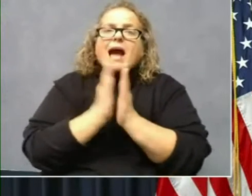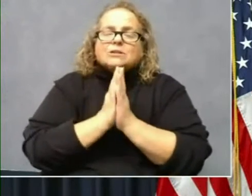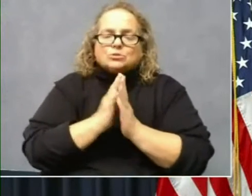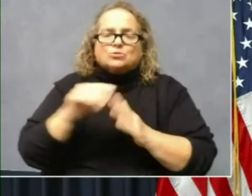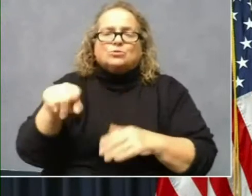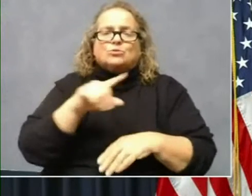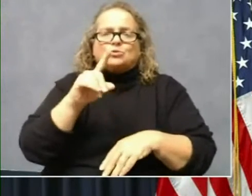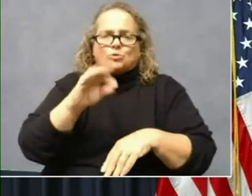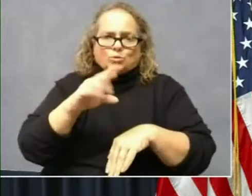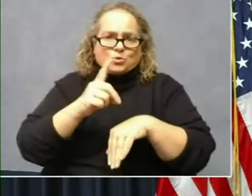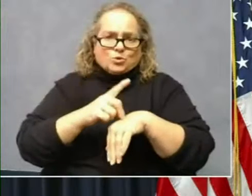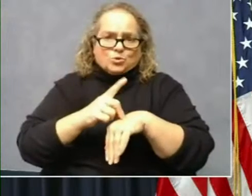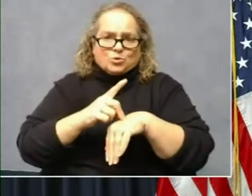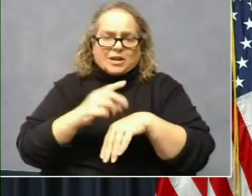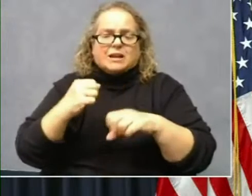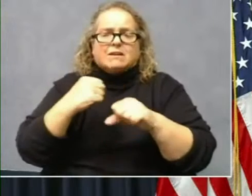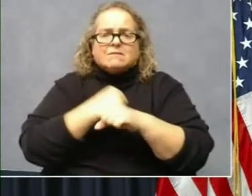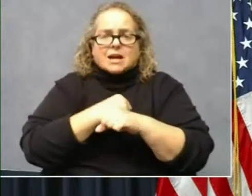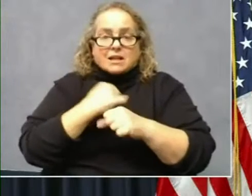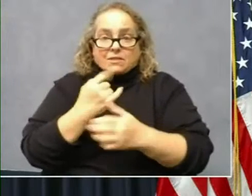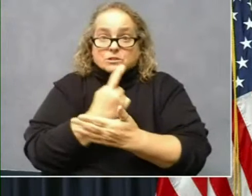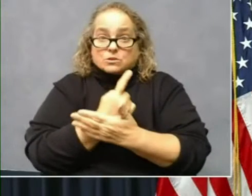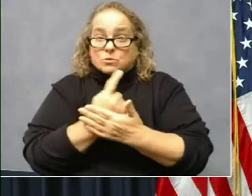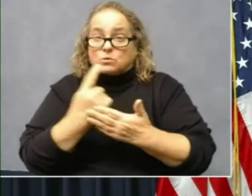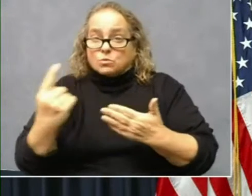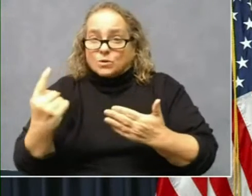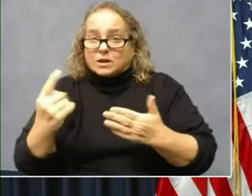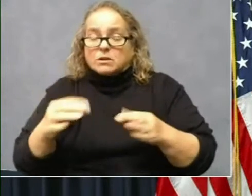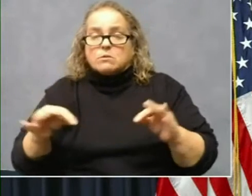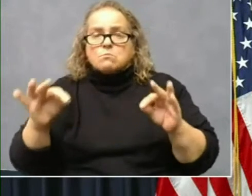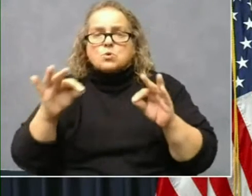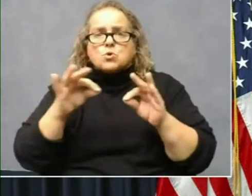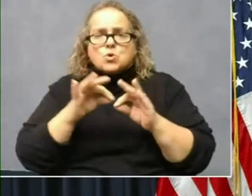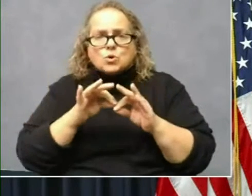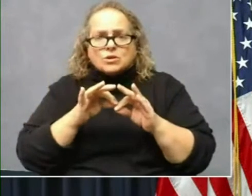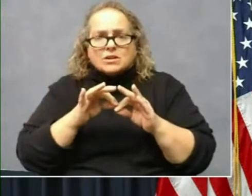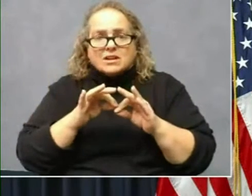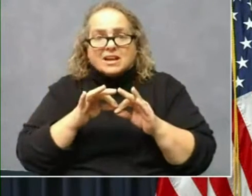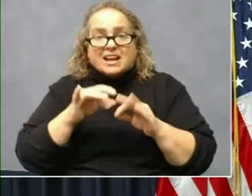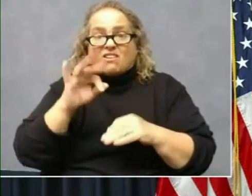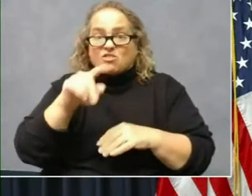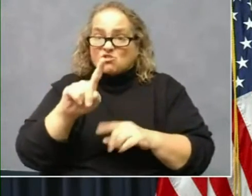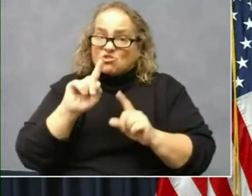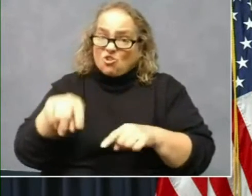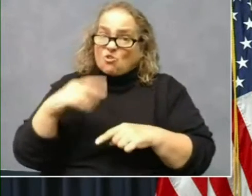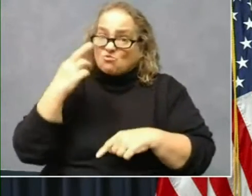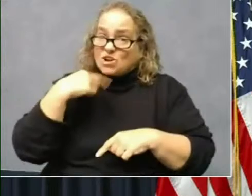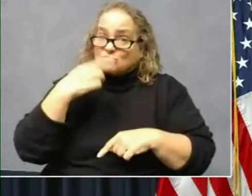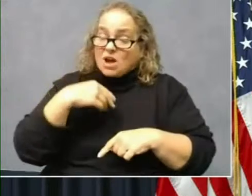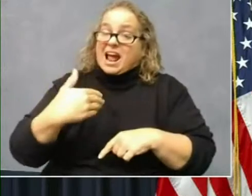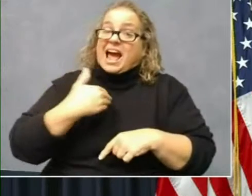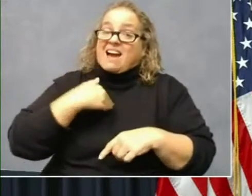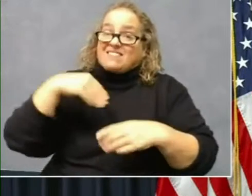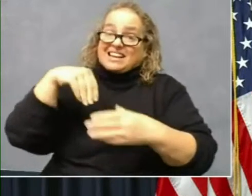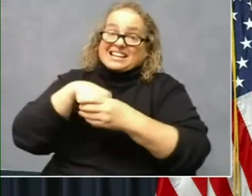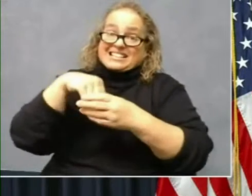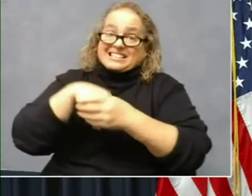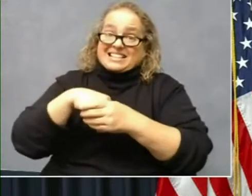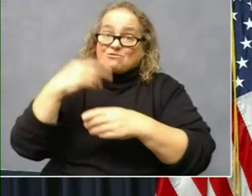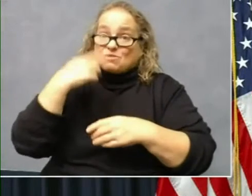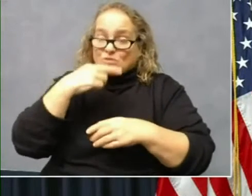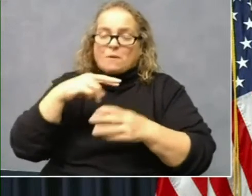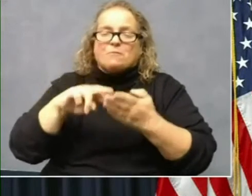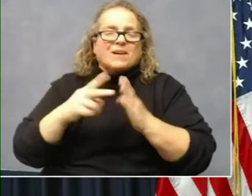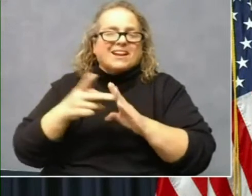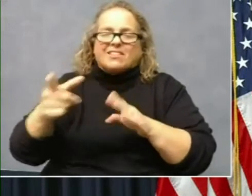this thing are those who might not take the normal precautions they need to anyway. So please, everybody do their part